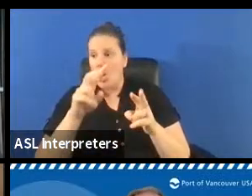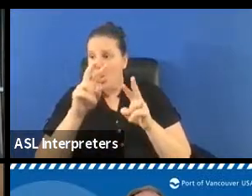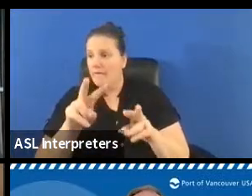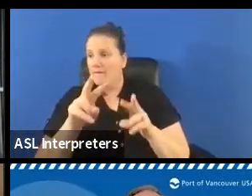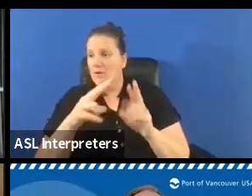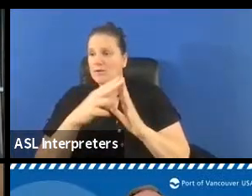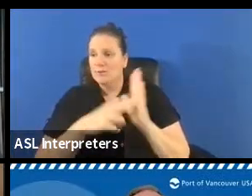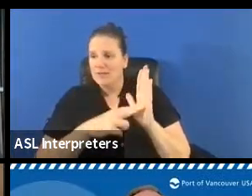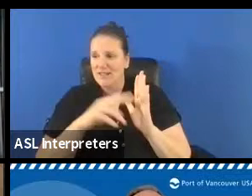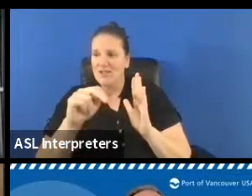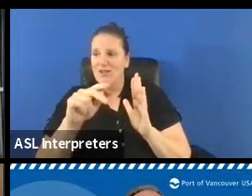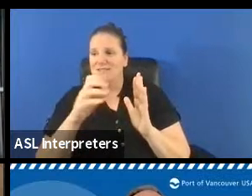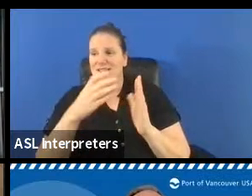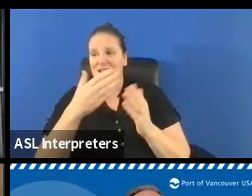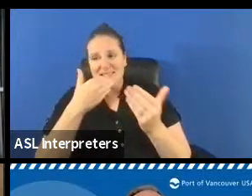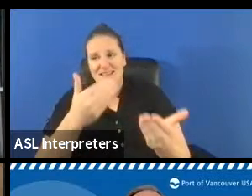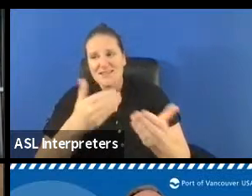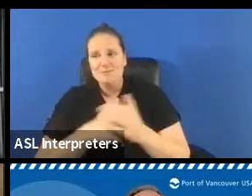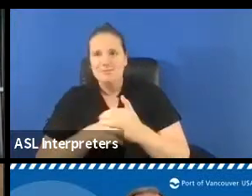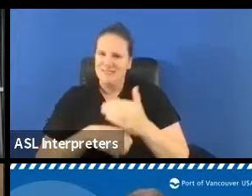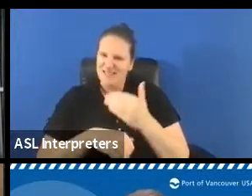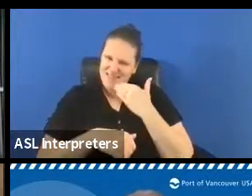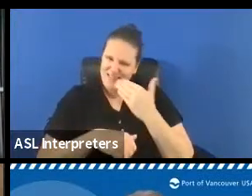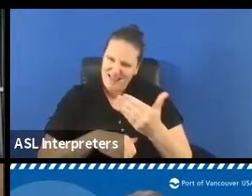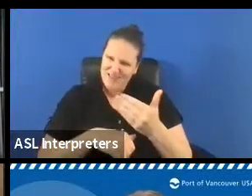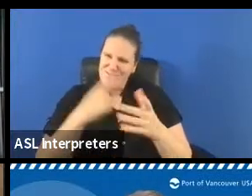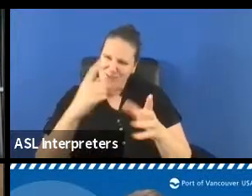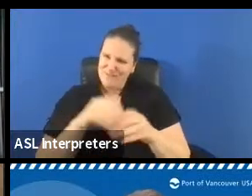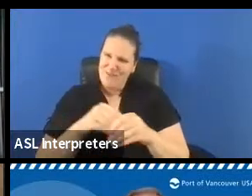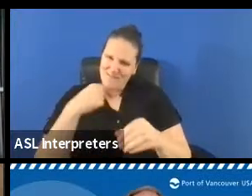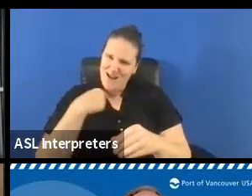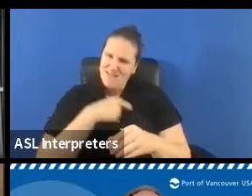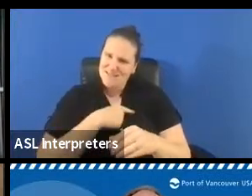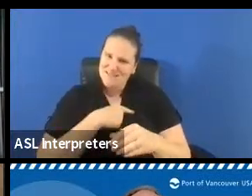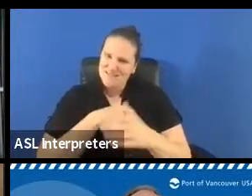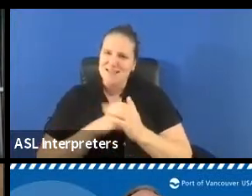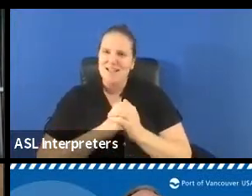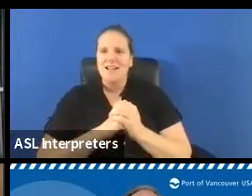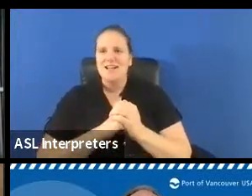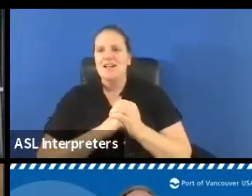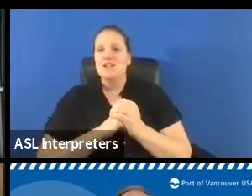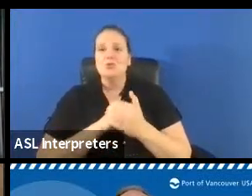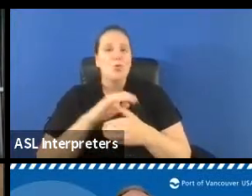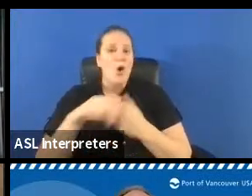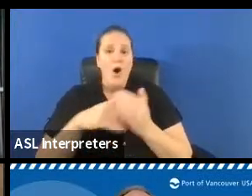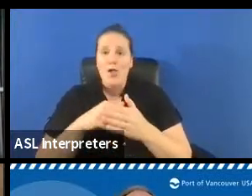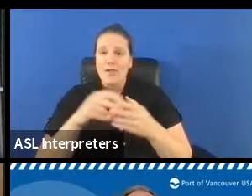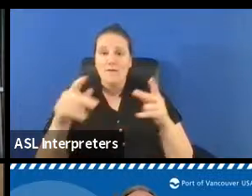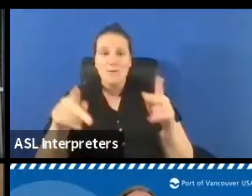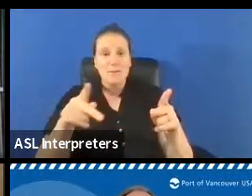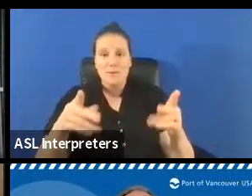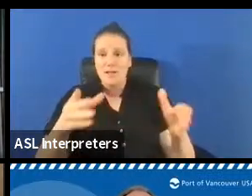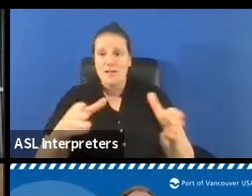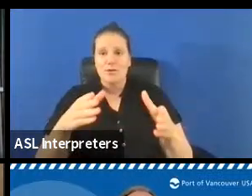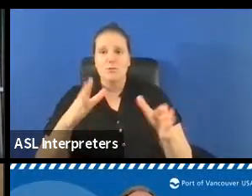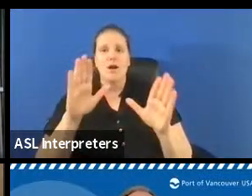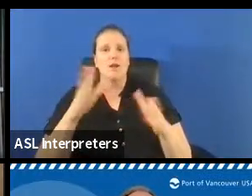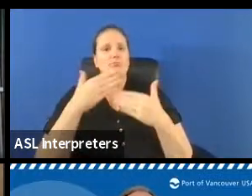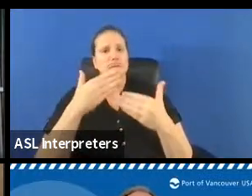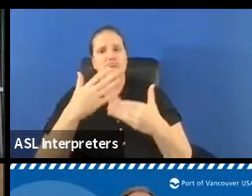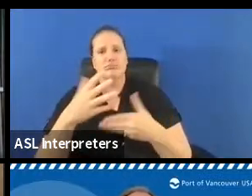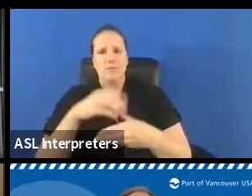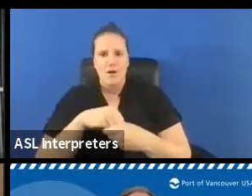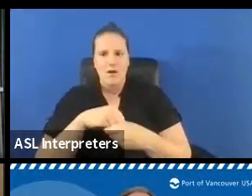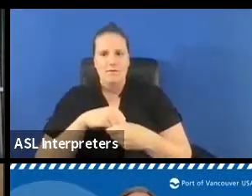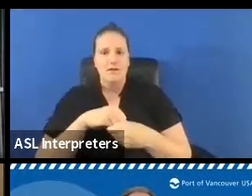reading the notes. Thank you. Thank you. Thank you for joining us. So to all of you, we're so grateful that you've been with us today. We